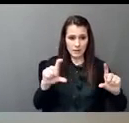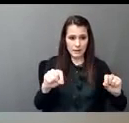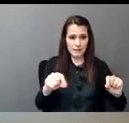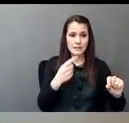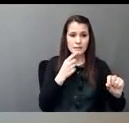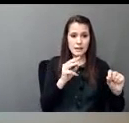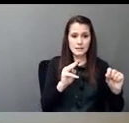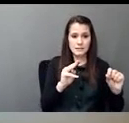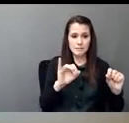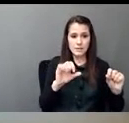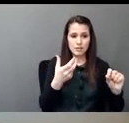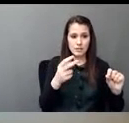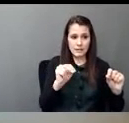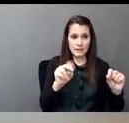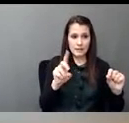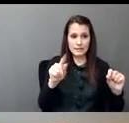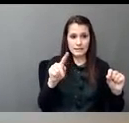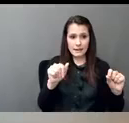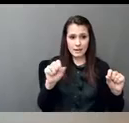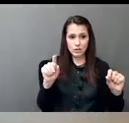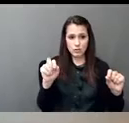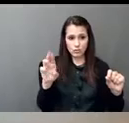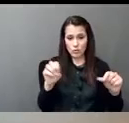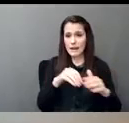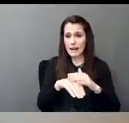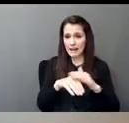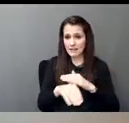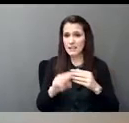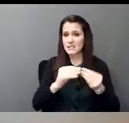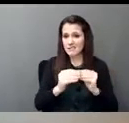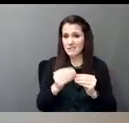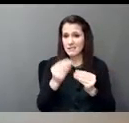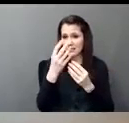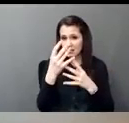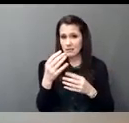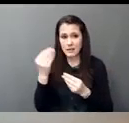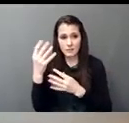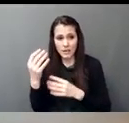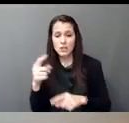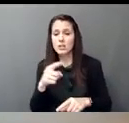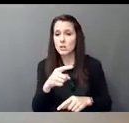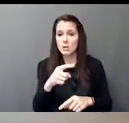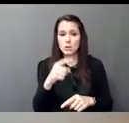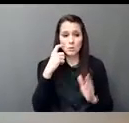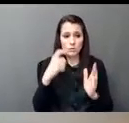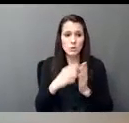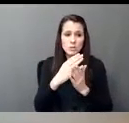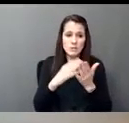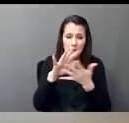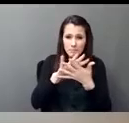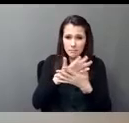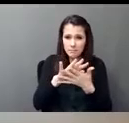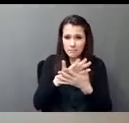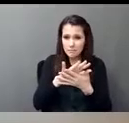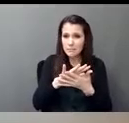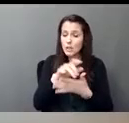Data Store, access to data and information. You'll notice there is a slight gradient over the image, and you have to put that there so that the